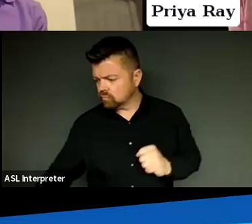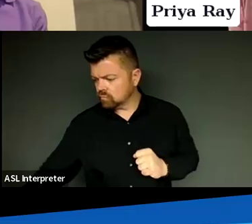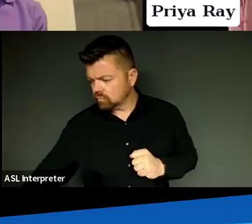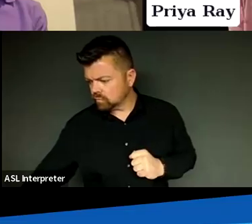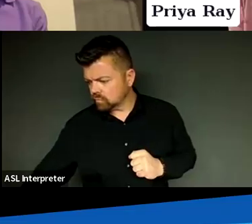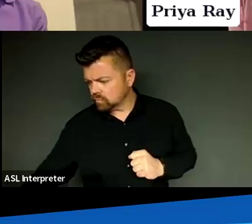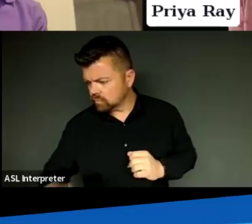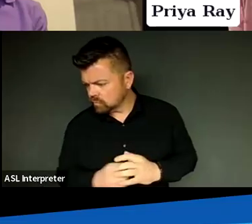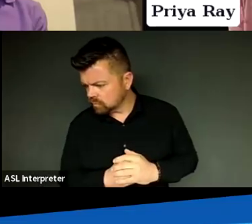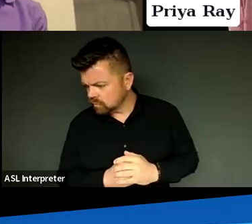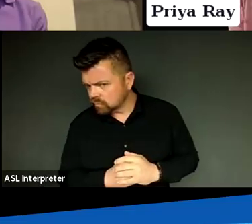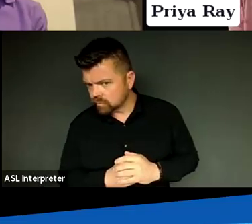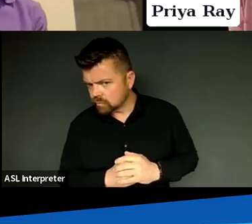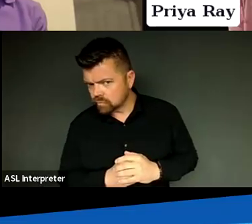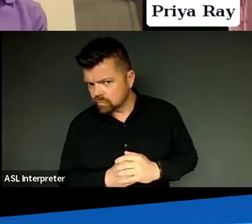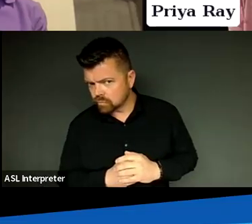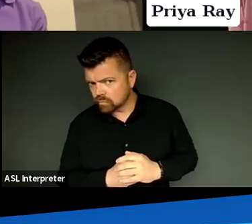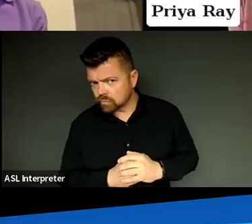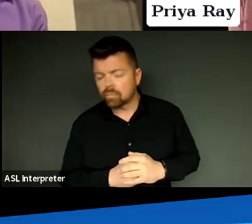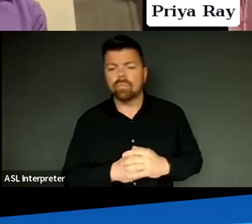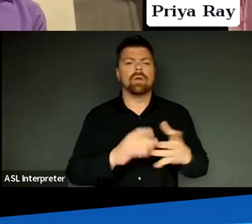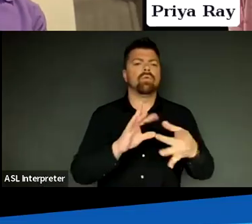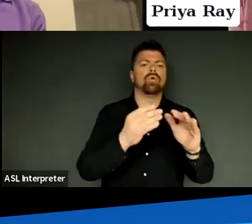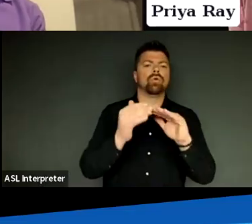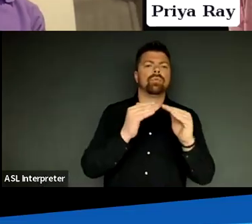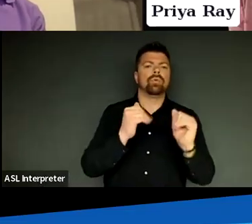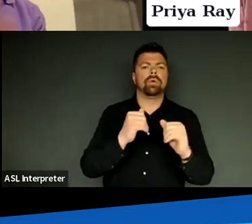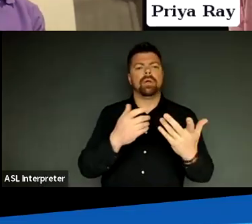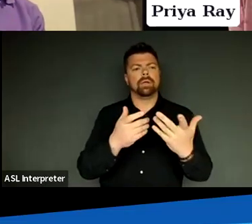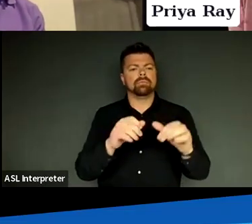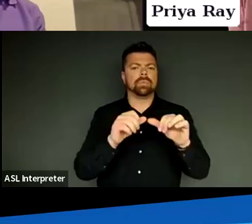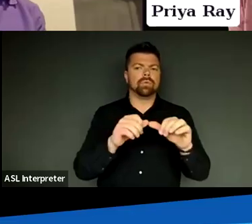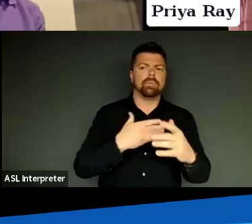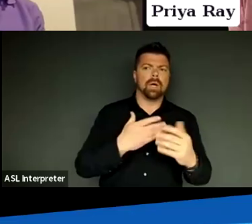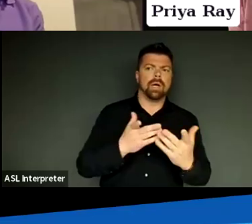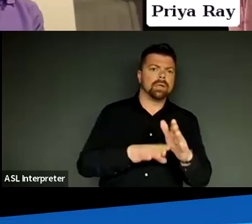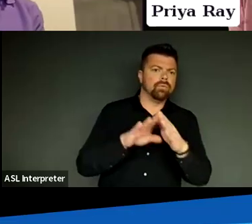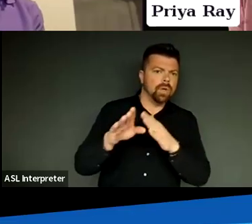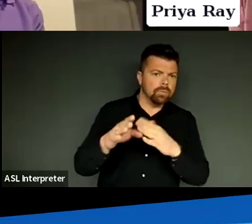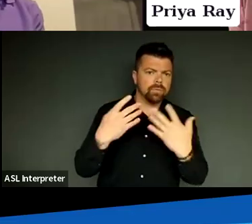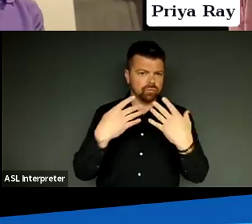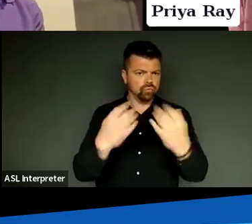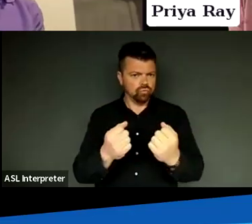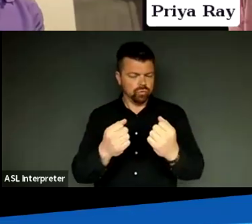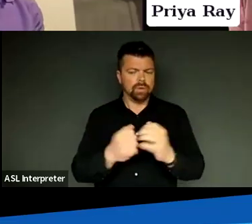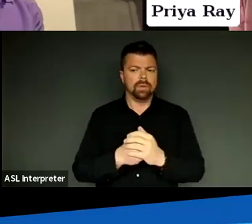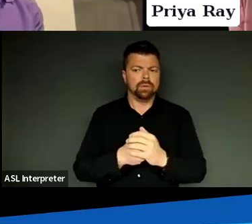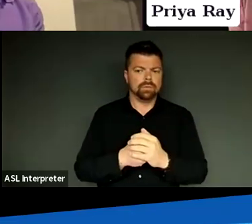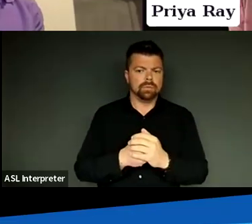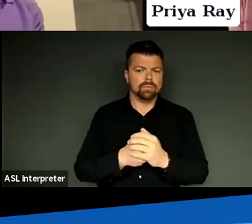role and the importance for me, community, in building my resilience to be able to do that. You